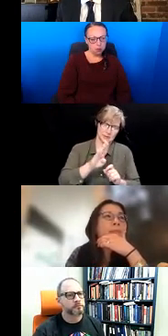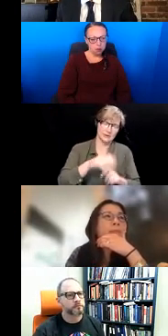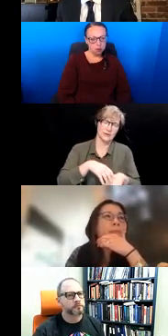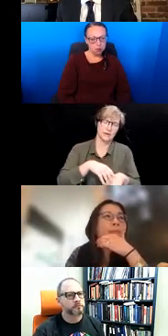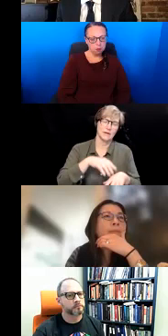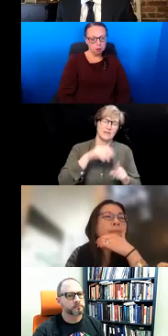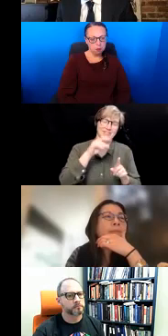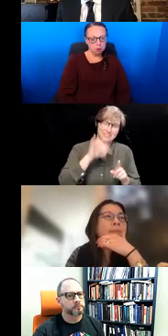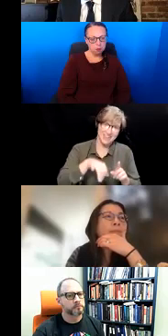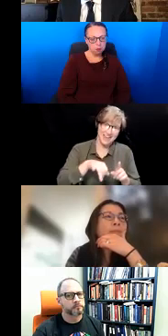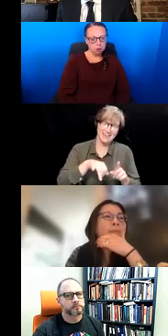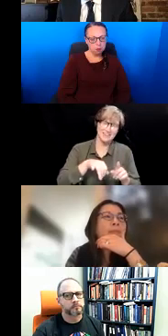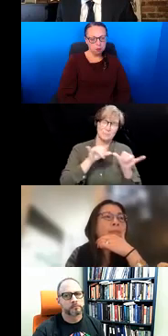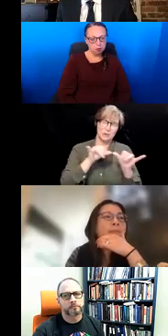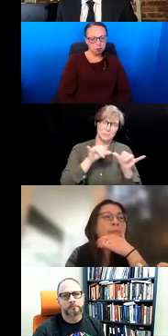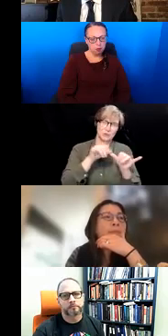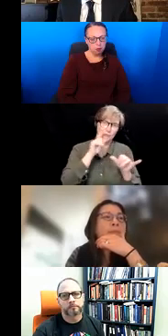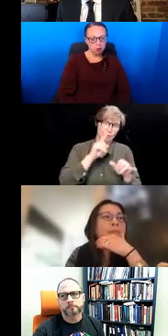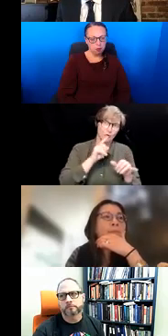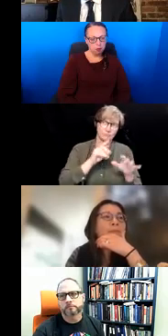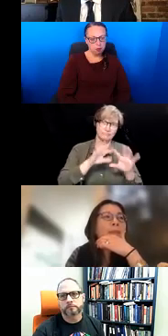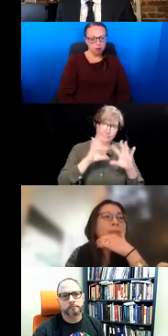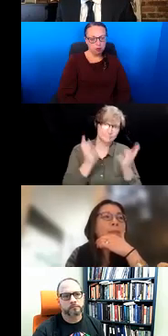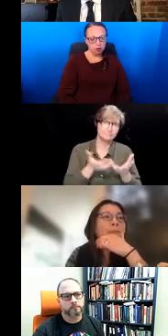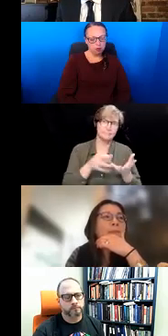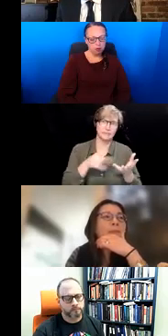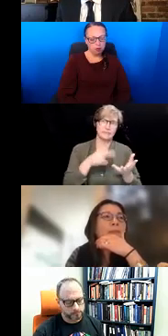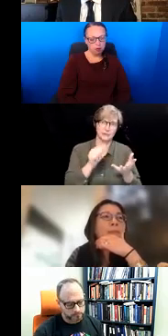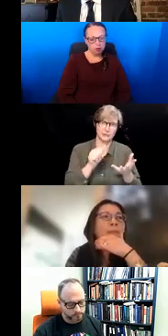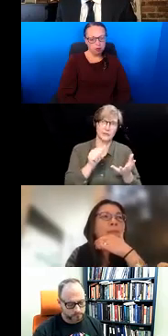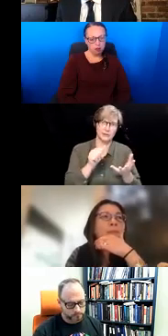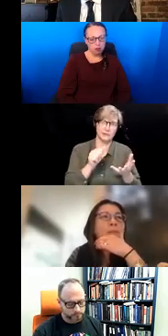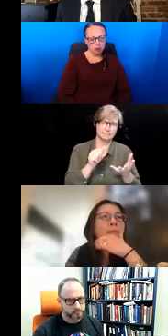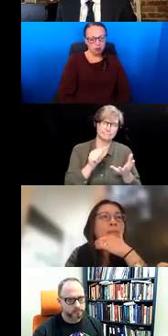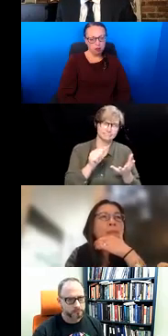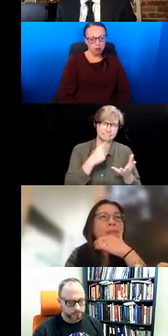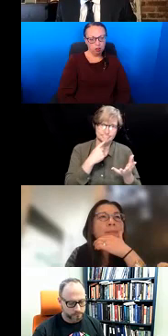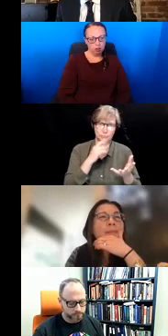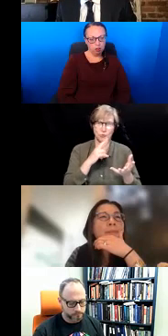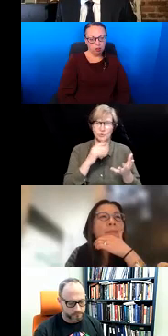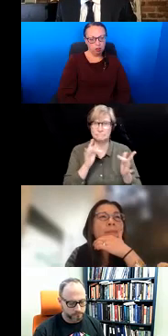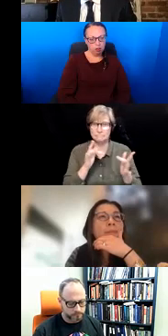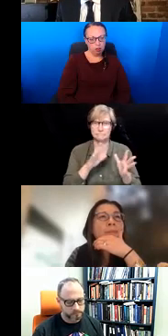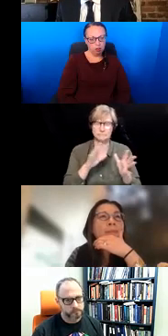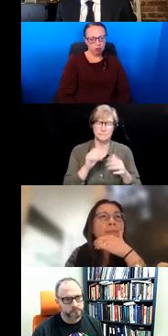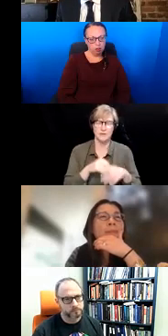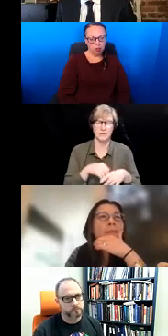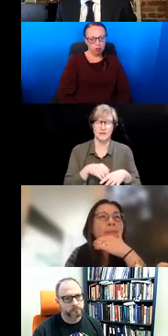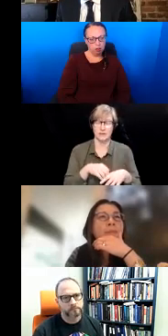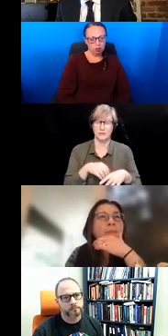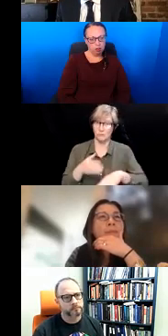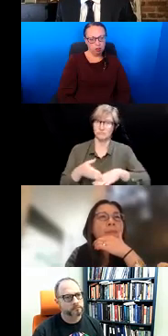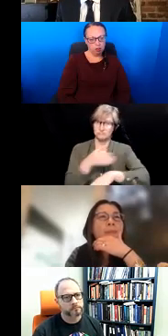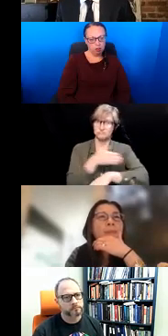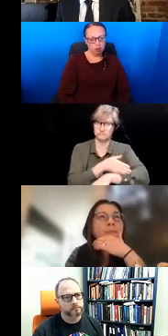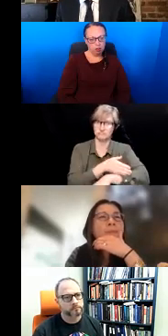overall aphasia severity. And so, these are reasonably, these are pretty substantive improvements with respect